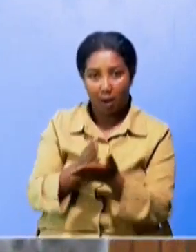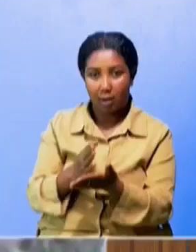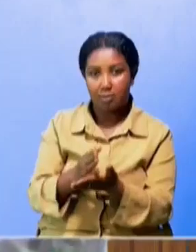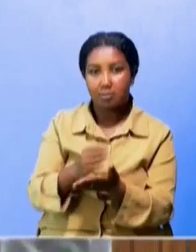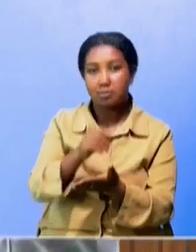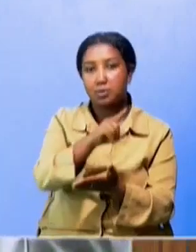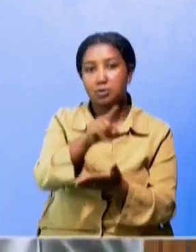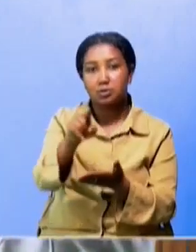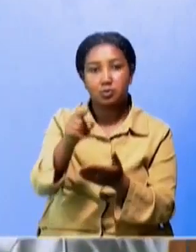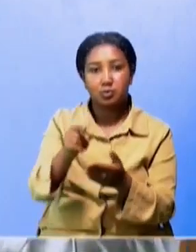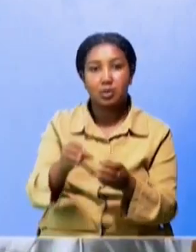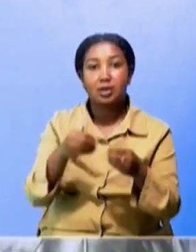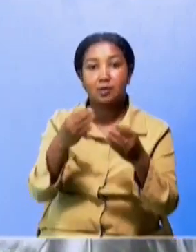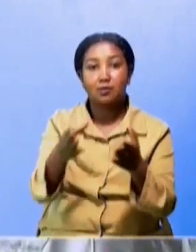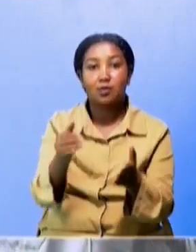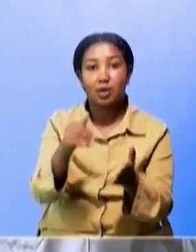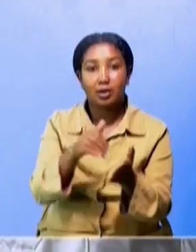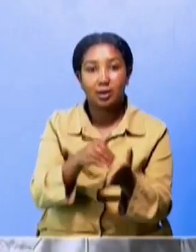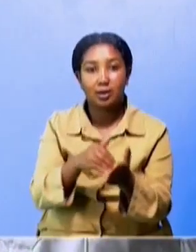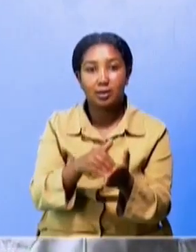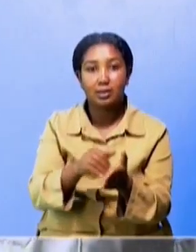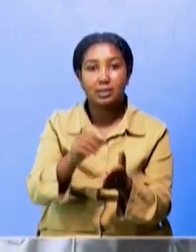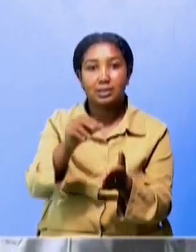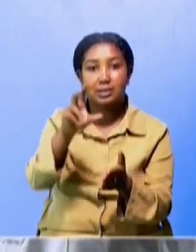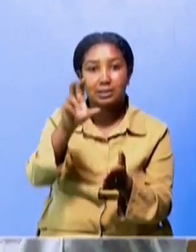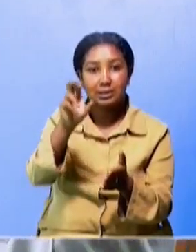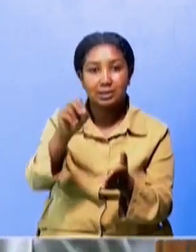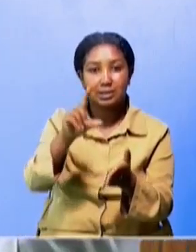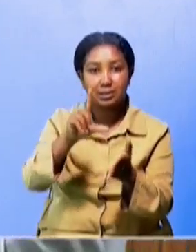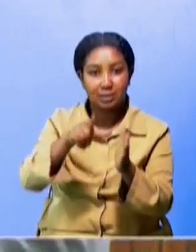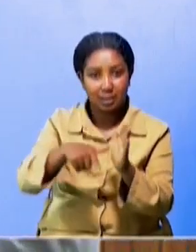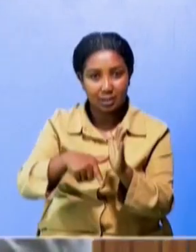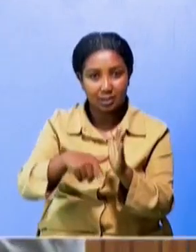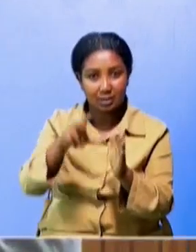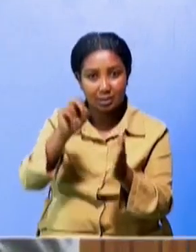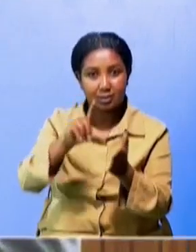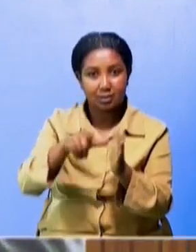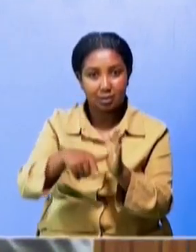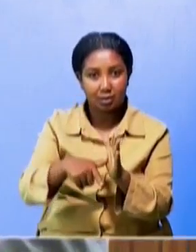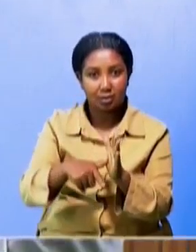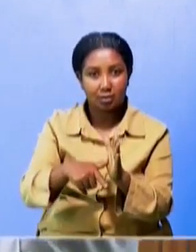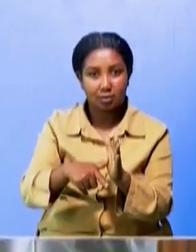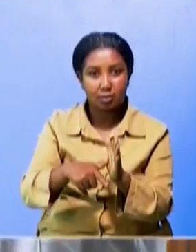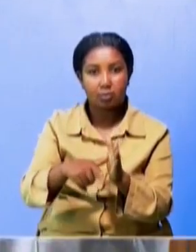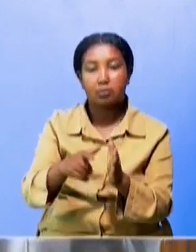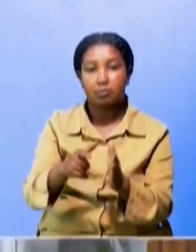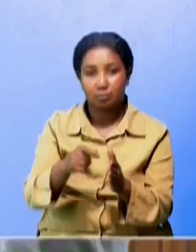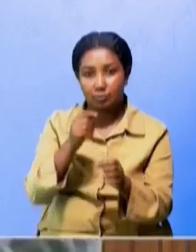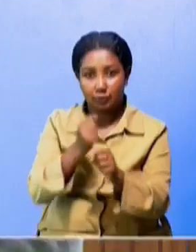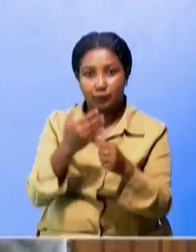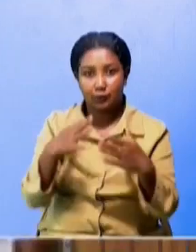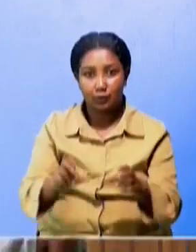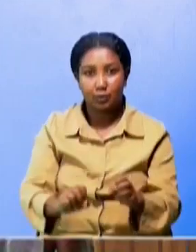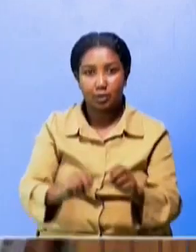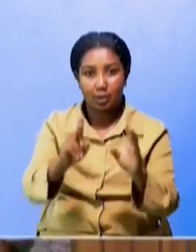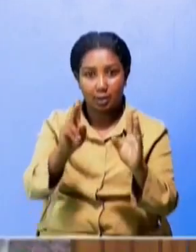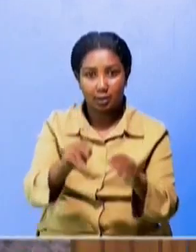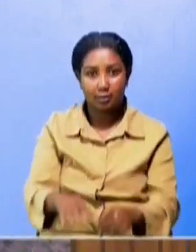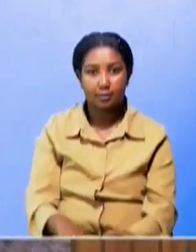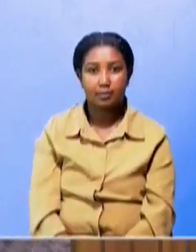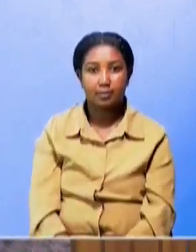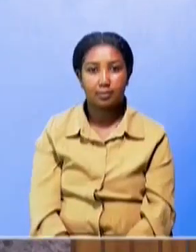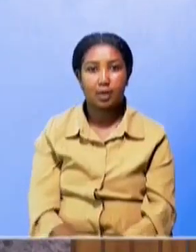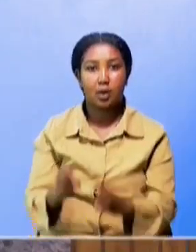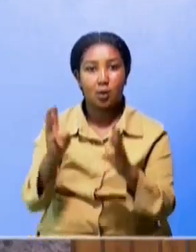So now I would like to give you again 30 seconds in order to complete your job. Welcome,